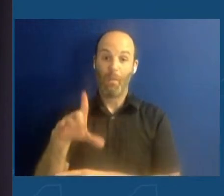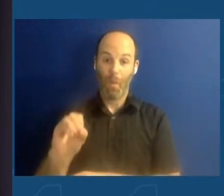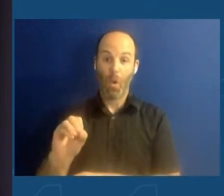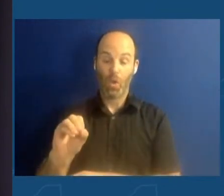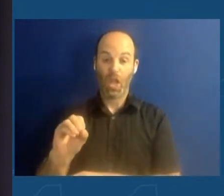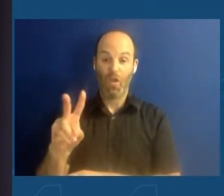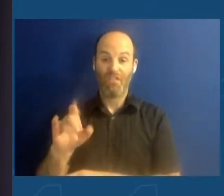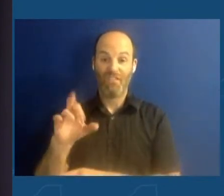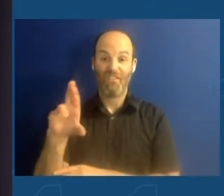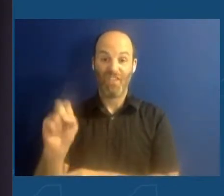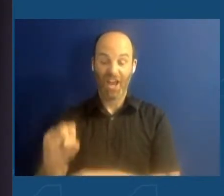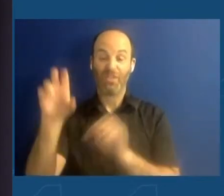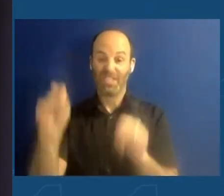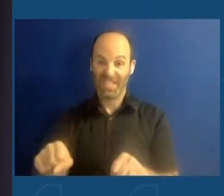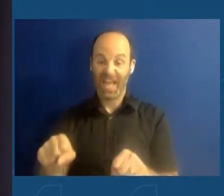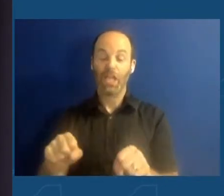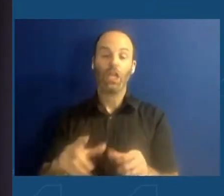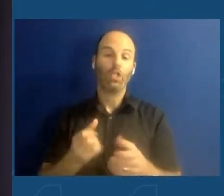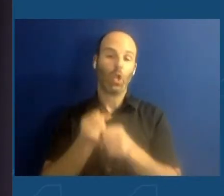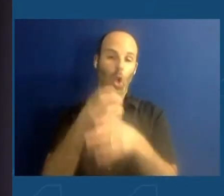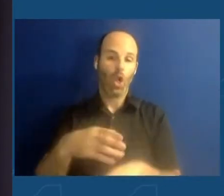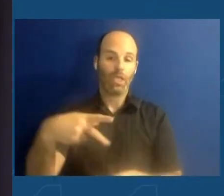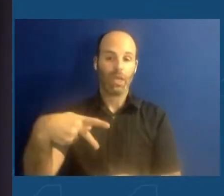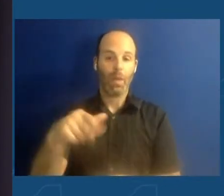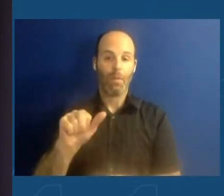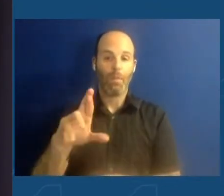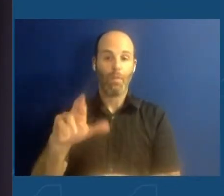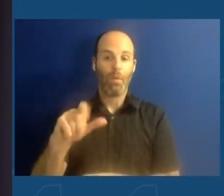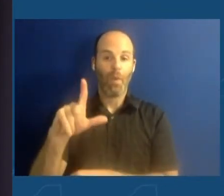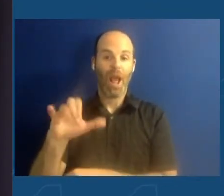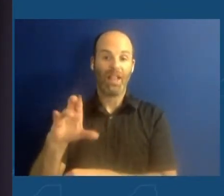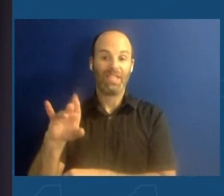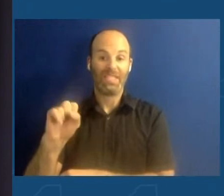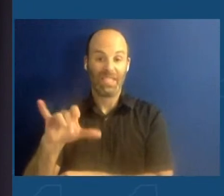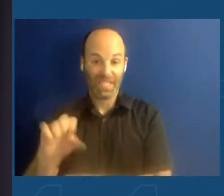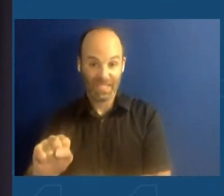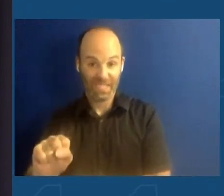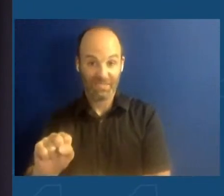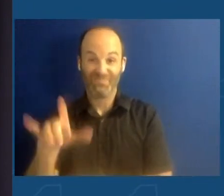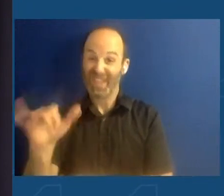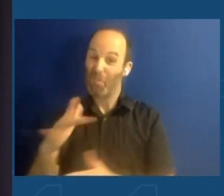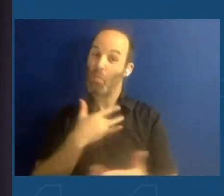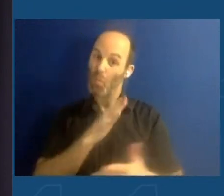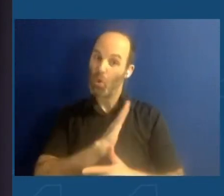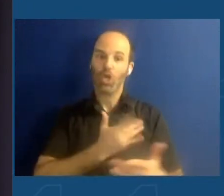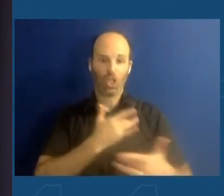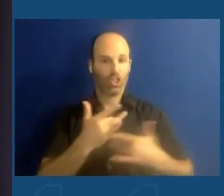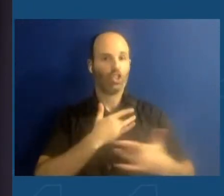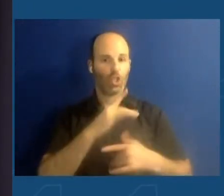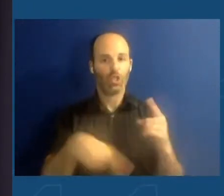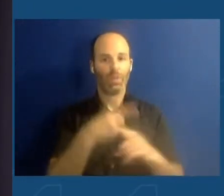cause paralysis, and this is a source of great concern, particularly for people who are unvaccinated